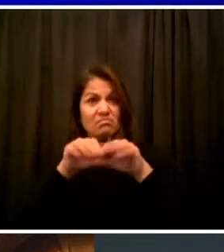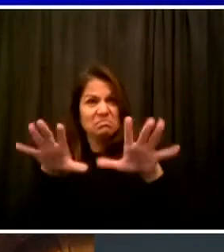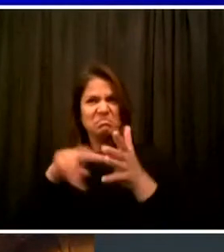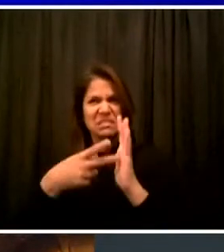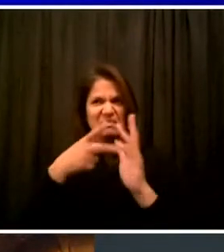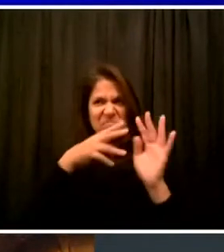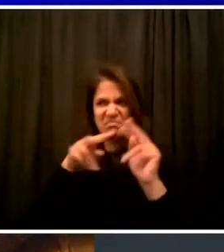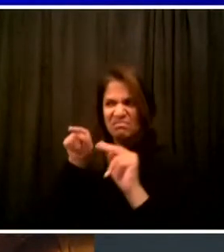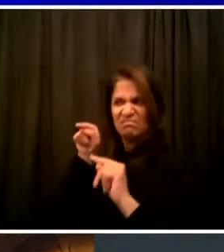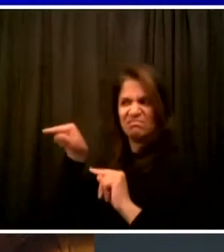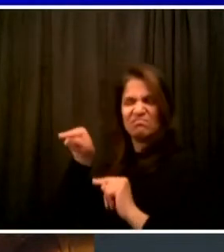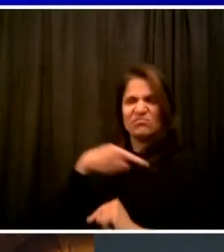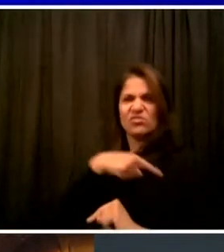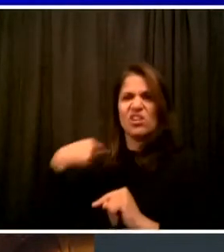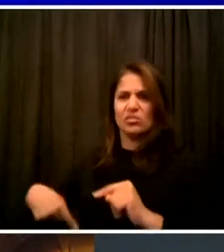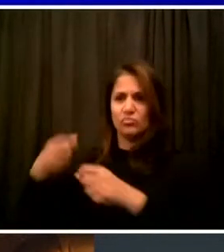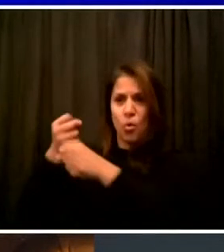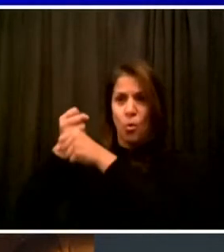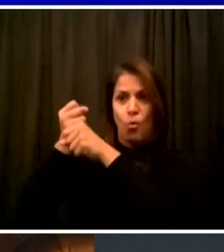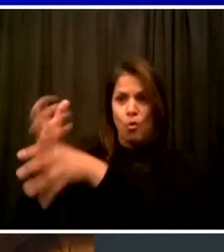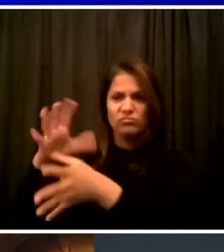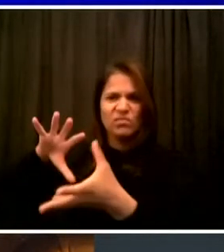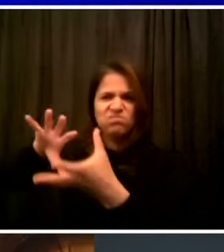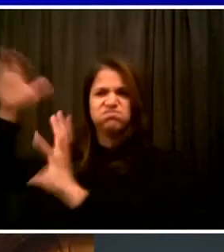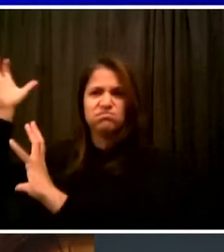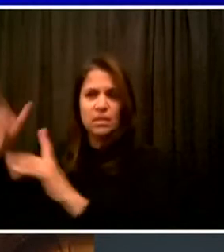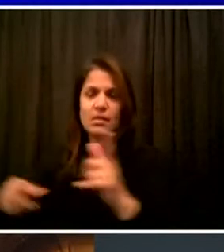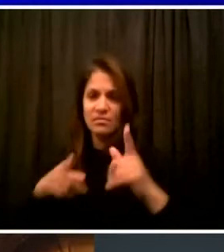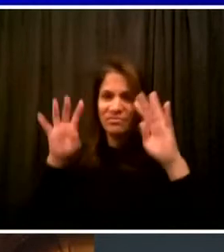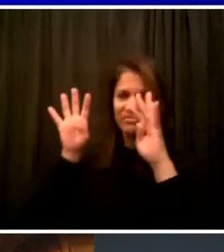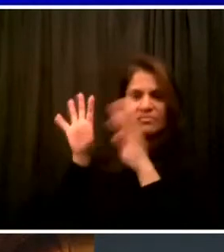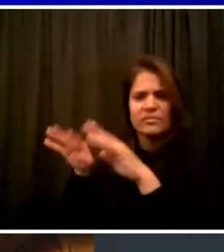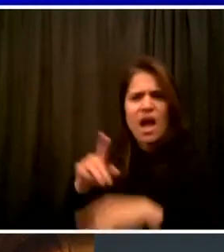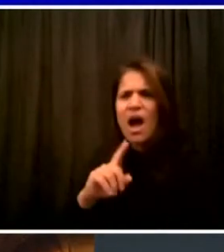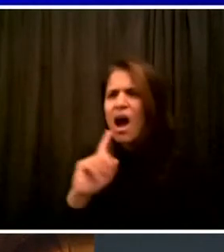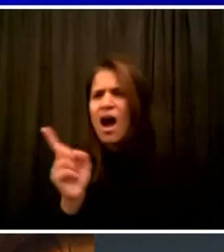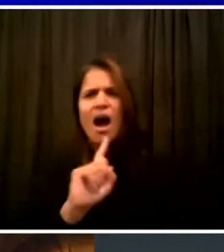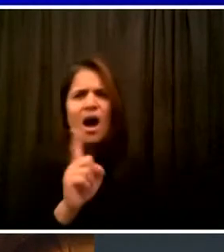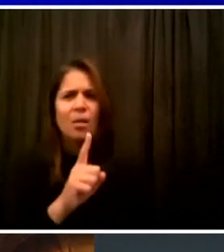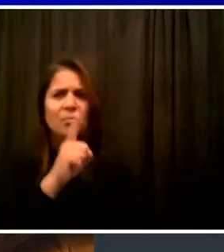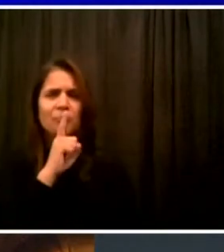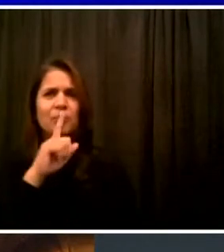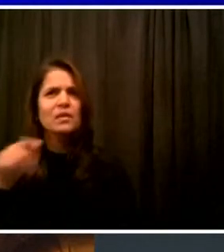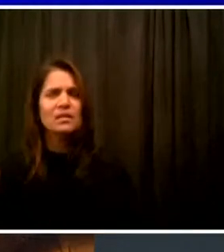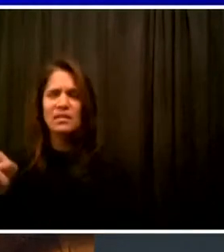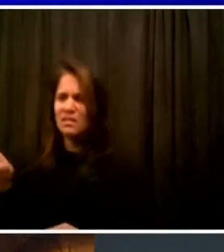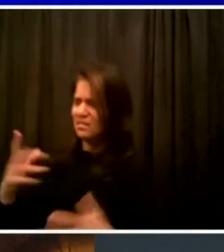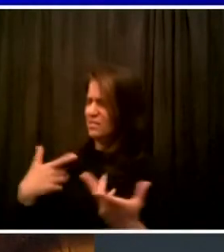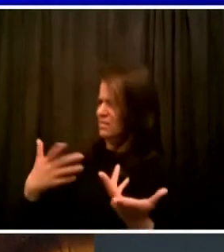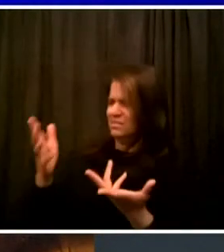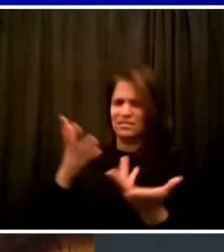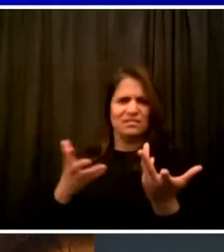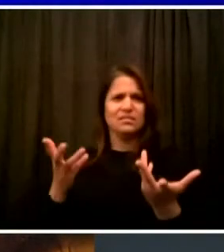was no bias that should be accepted or perceived from one community to another.